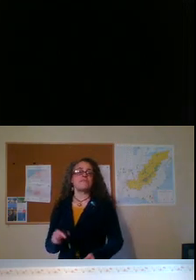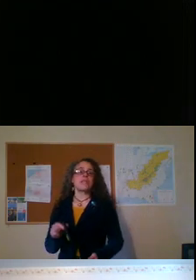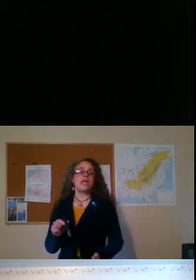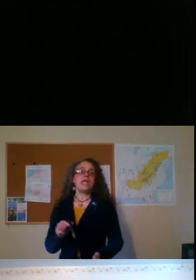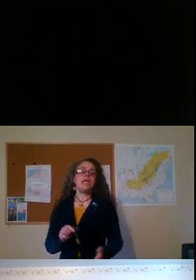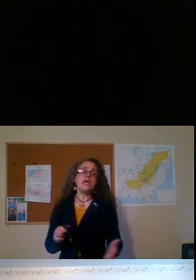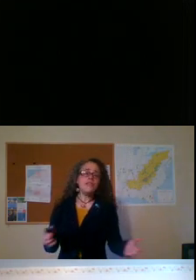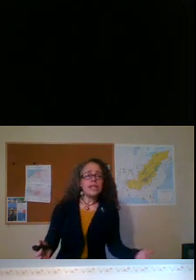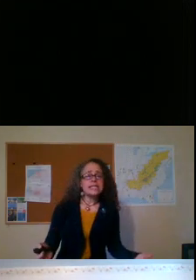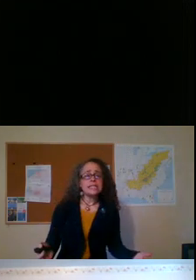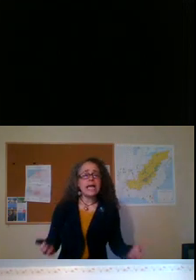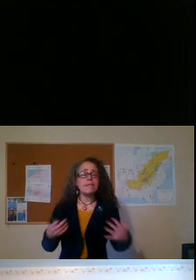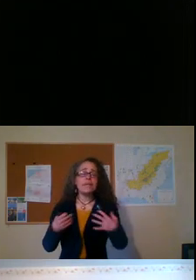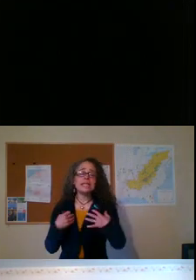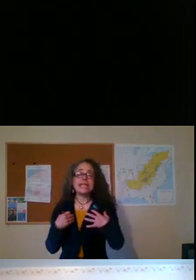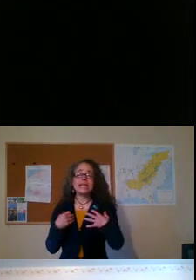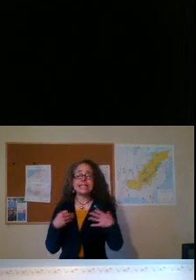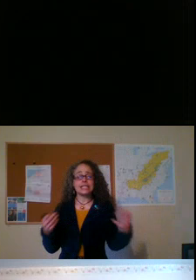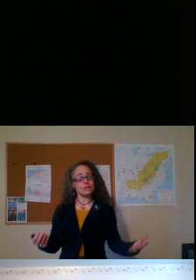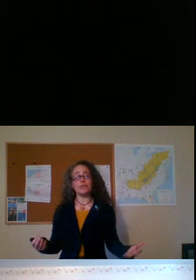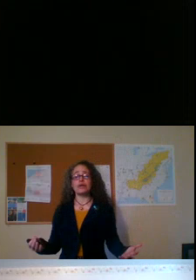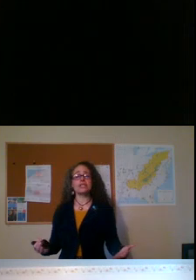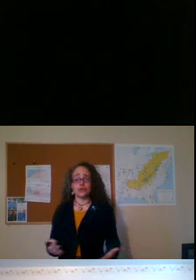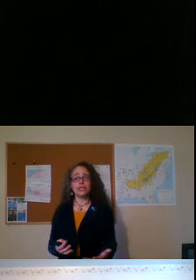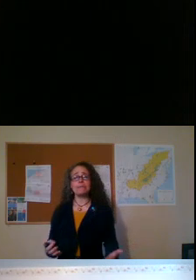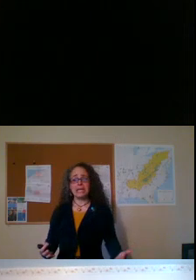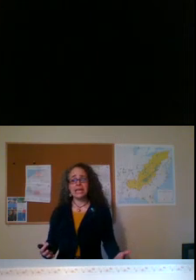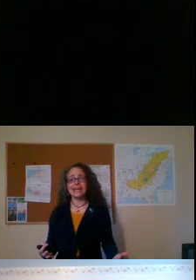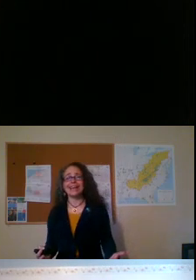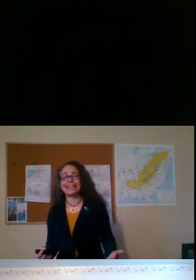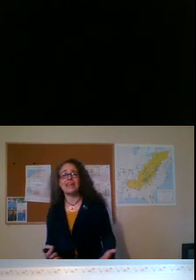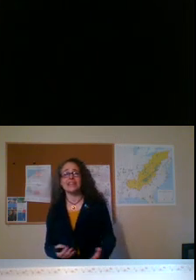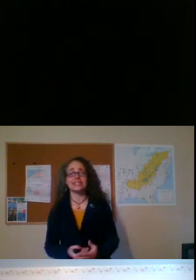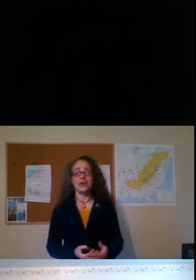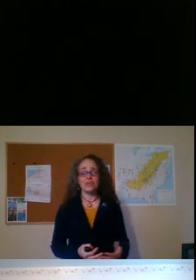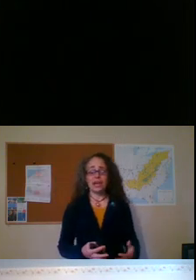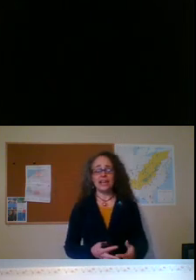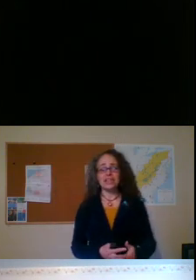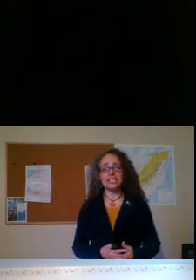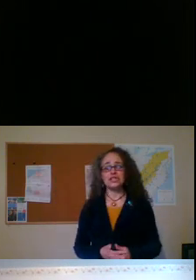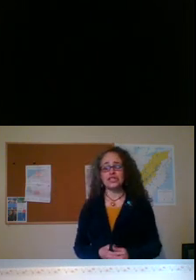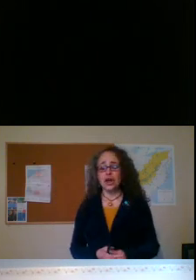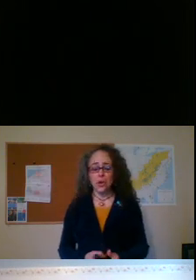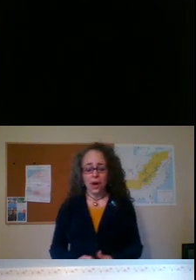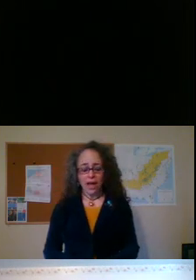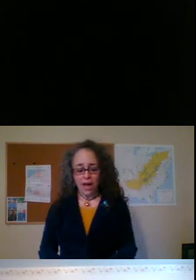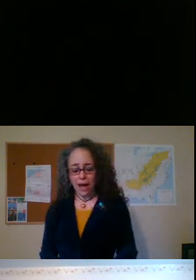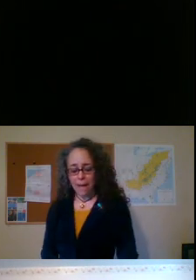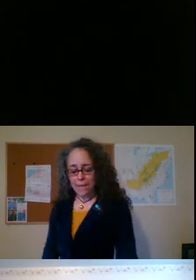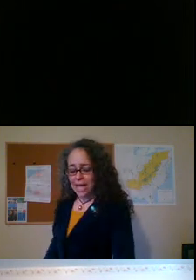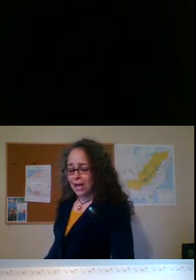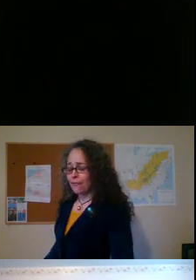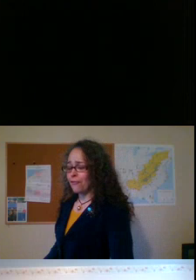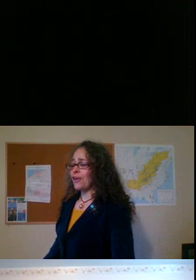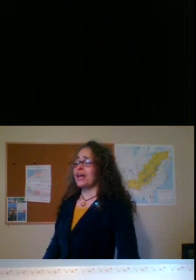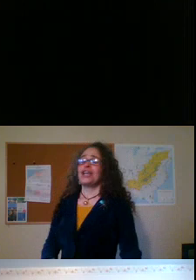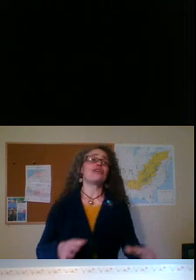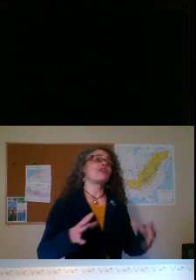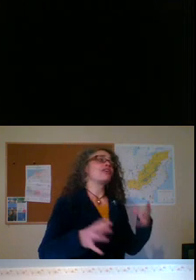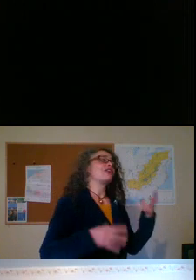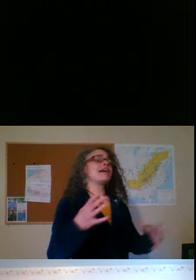Wednesday. If, let's say, because it's pretty much only me that is running this show,